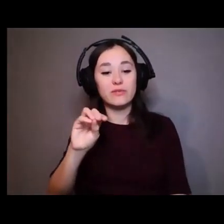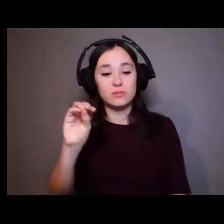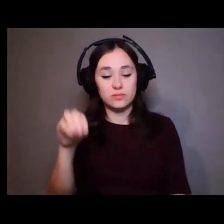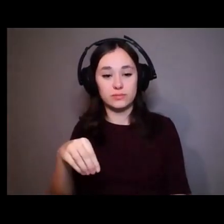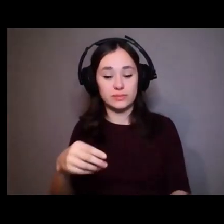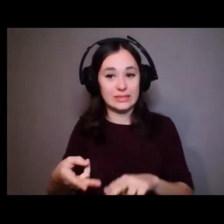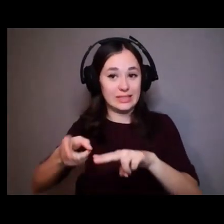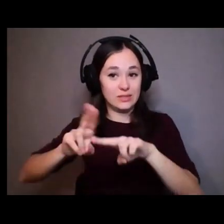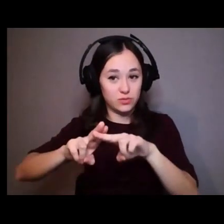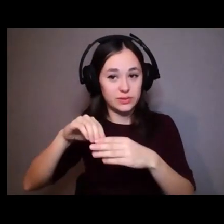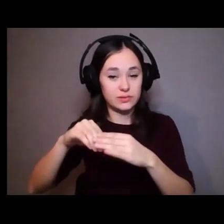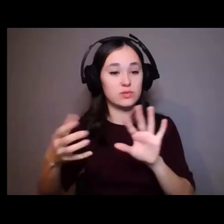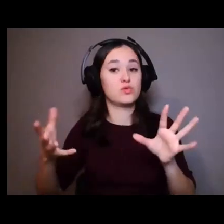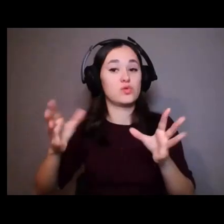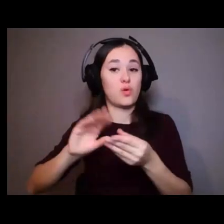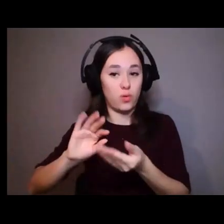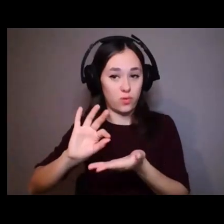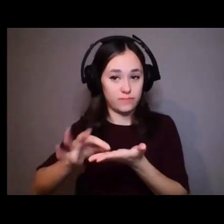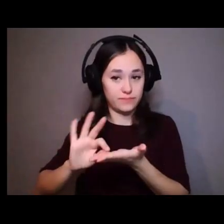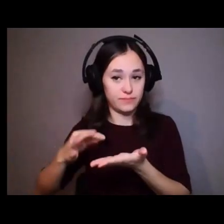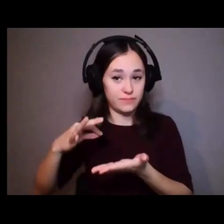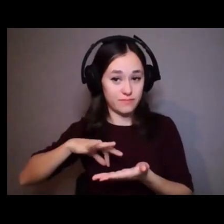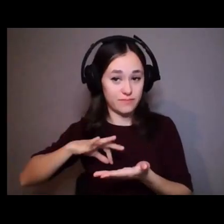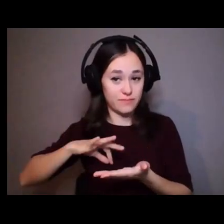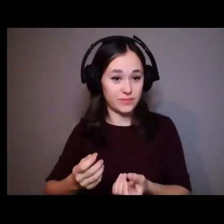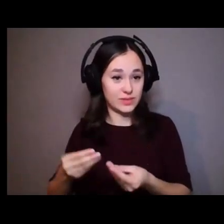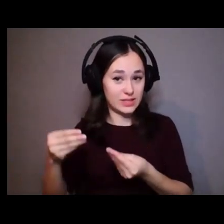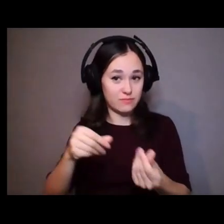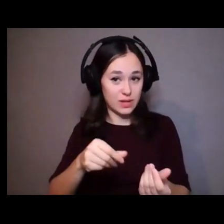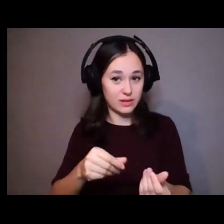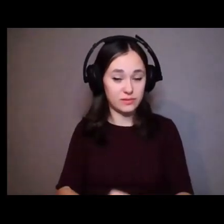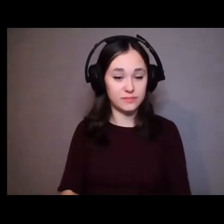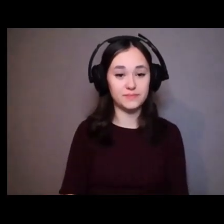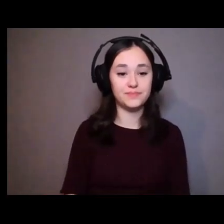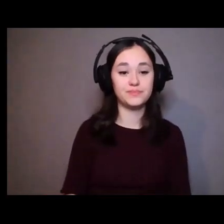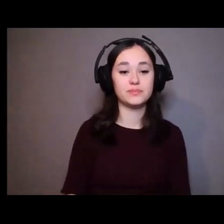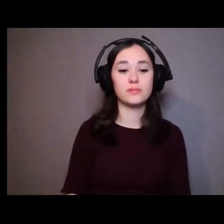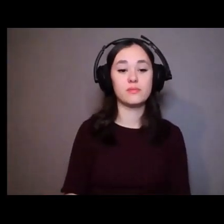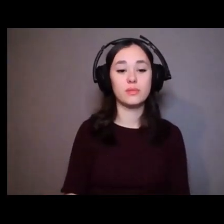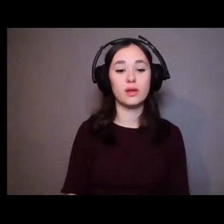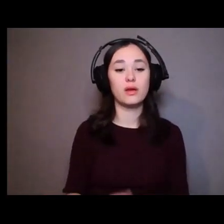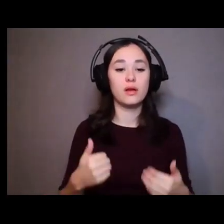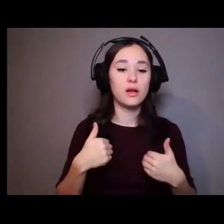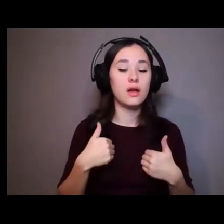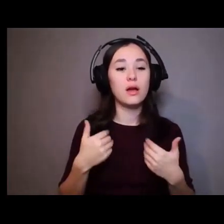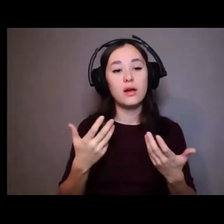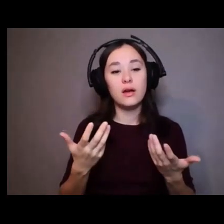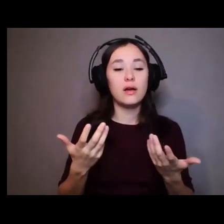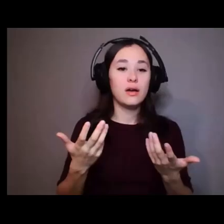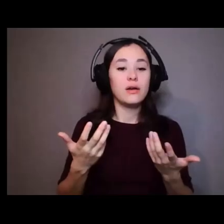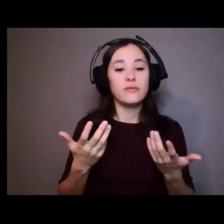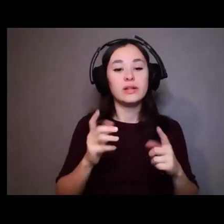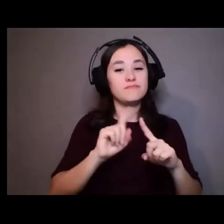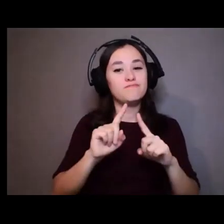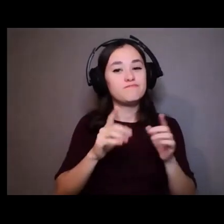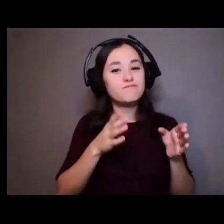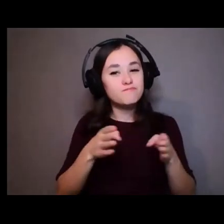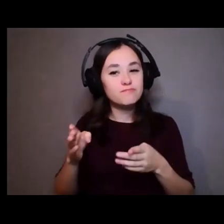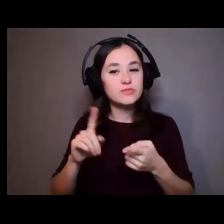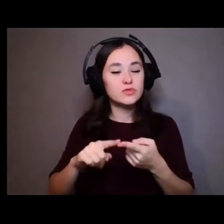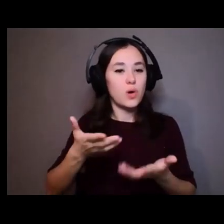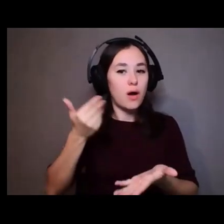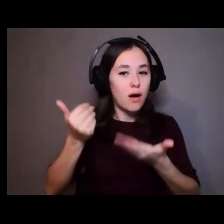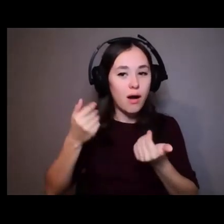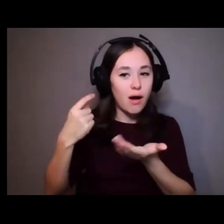Medicaid benefit spending over the period. There are multiple modes, just to kind of unpack how hospitals are paid